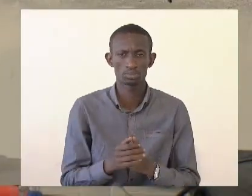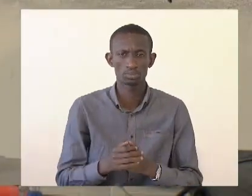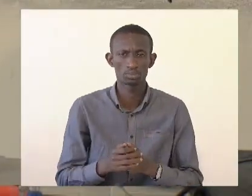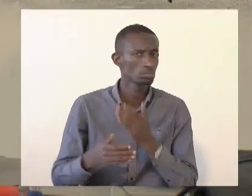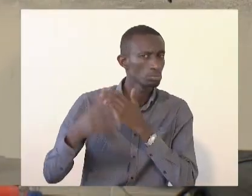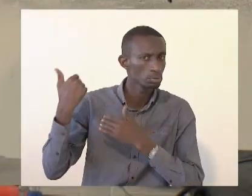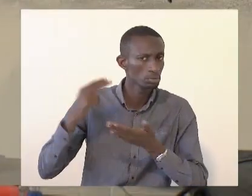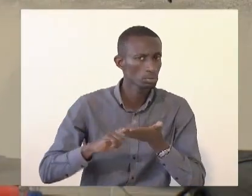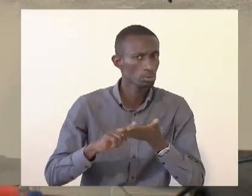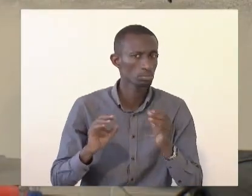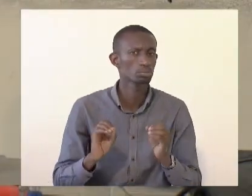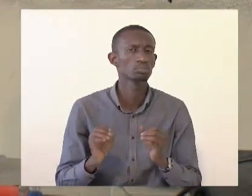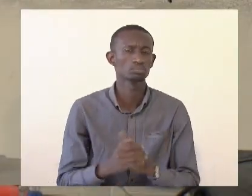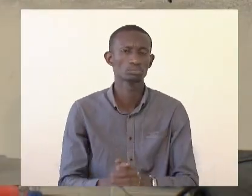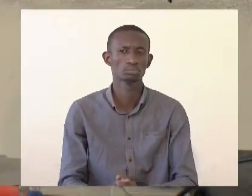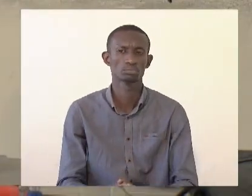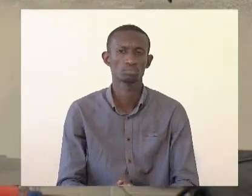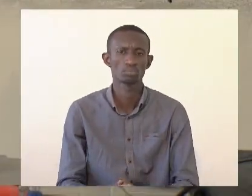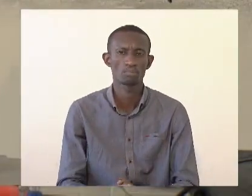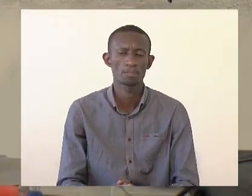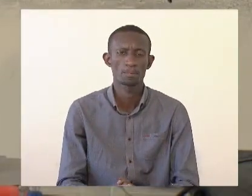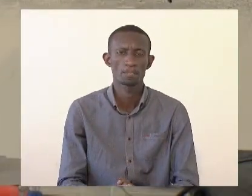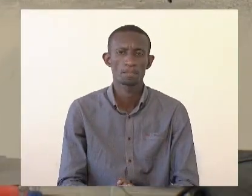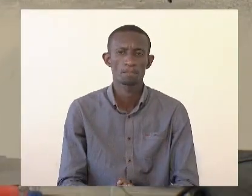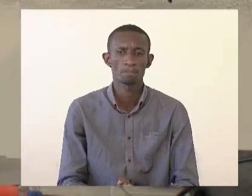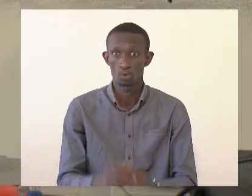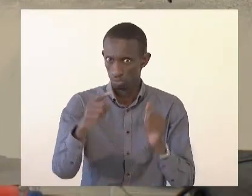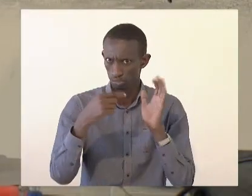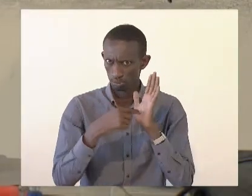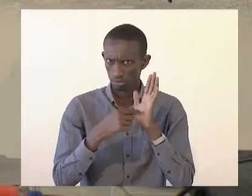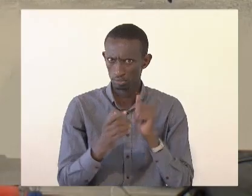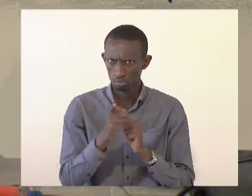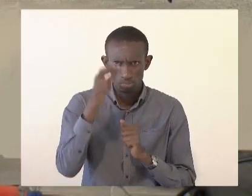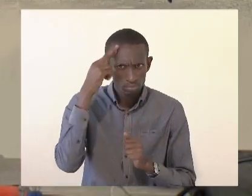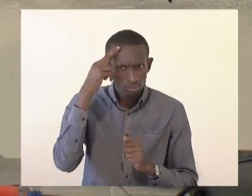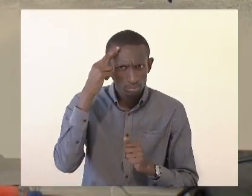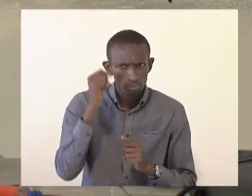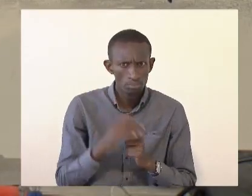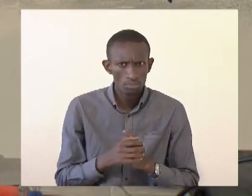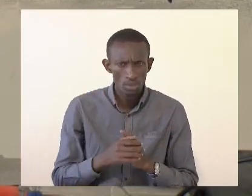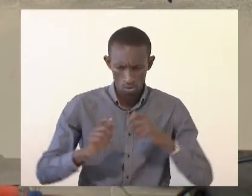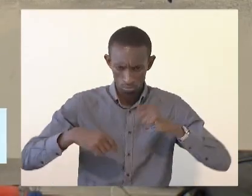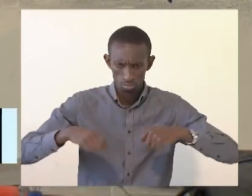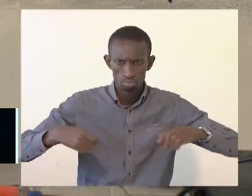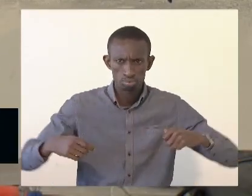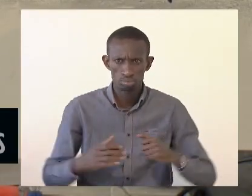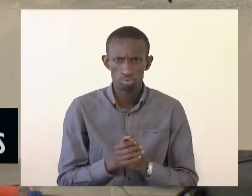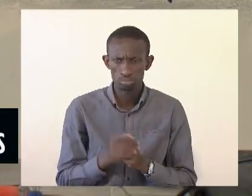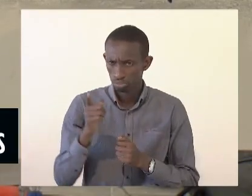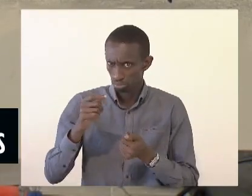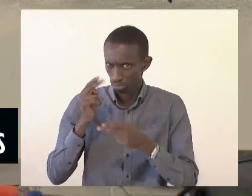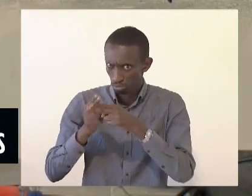use when we were preparing soluble salts. For example, you remember the reaction which we